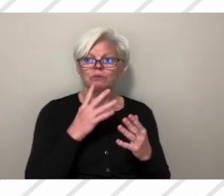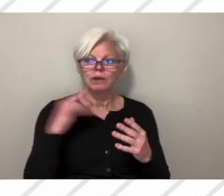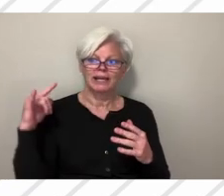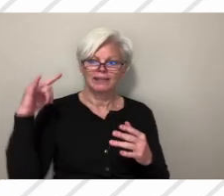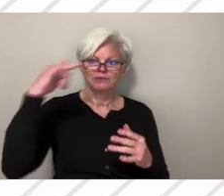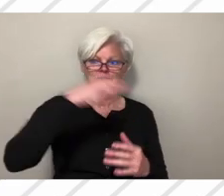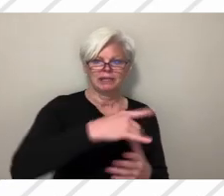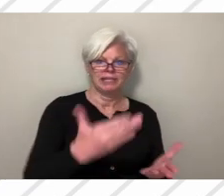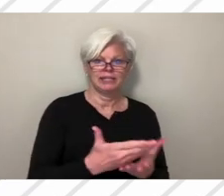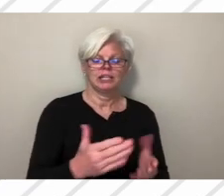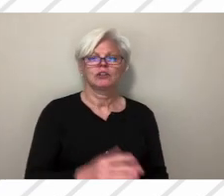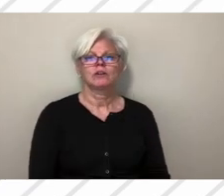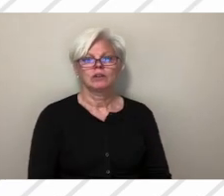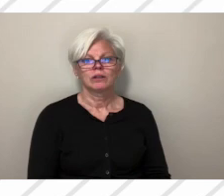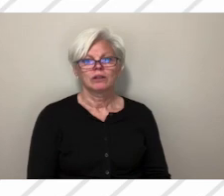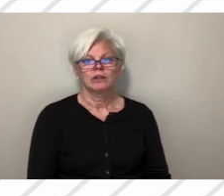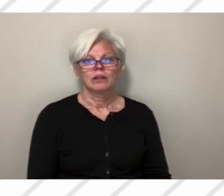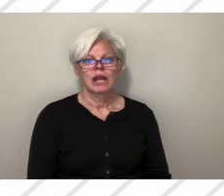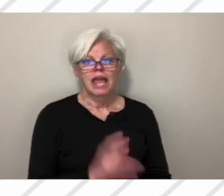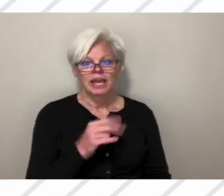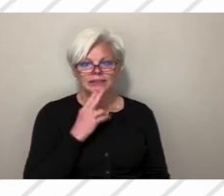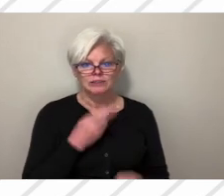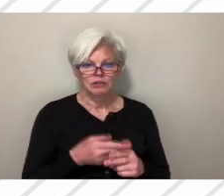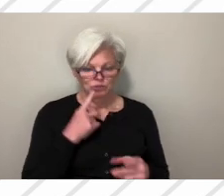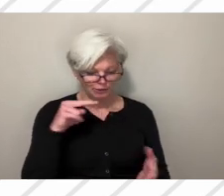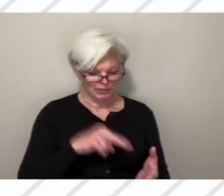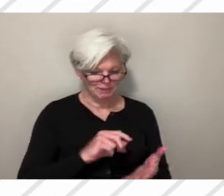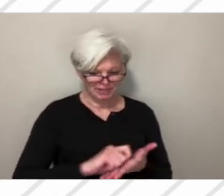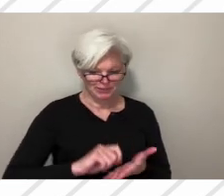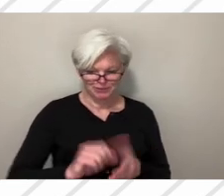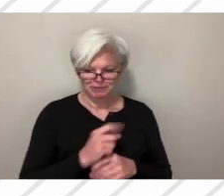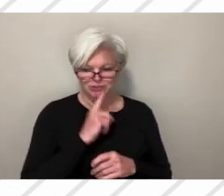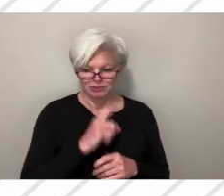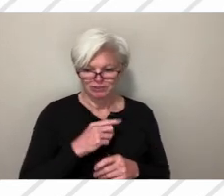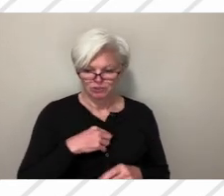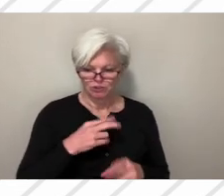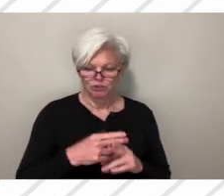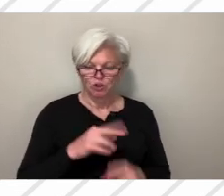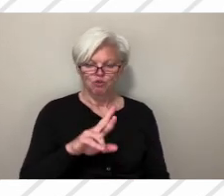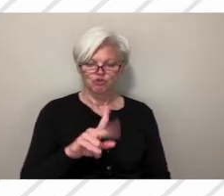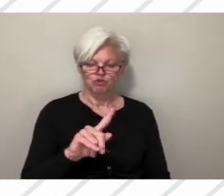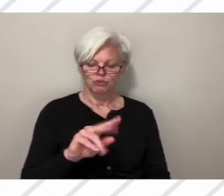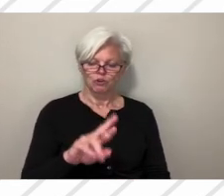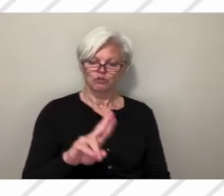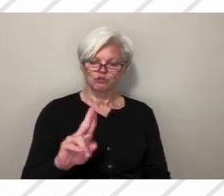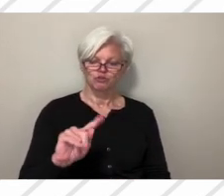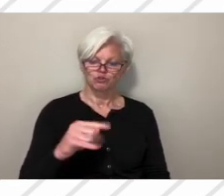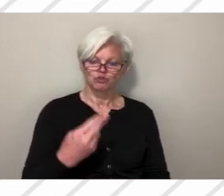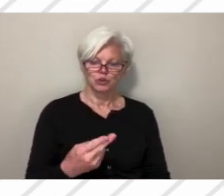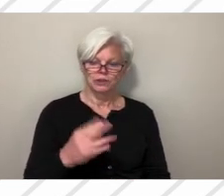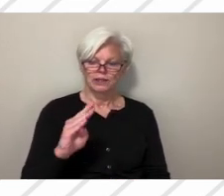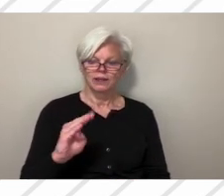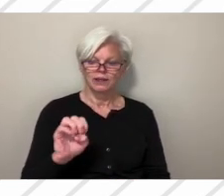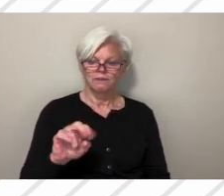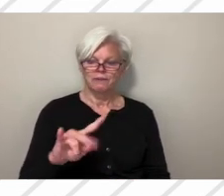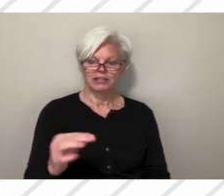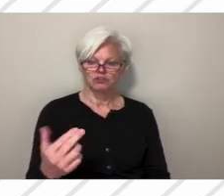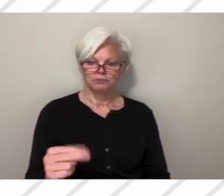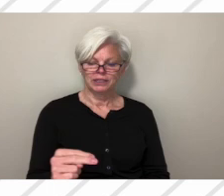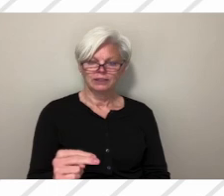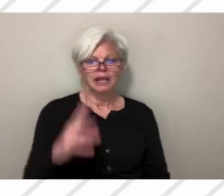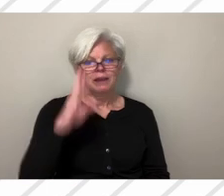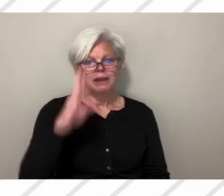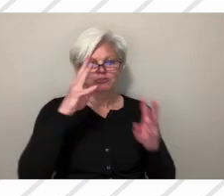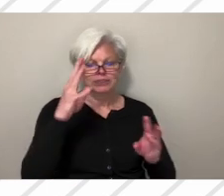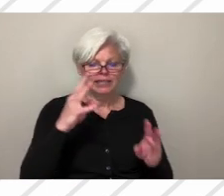it's called, I'm actually looking at my notes to make sure, Ruth Benjamin, and it's Imagination, a Manifesto. And